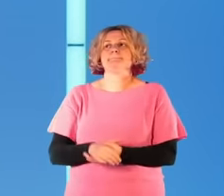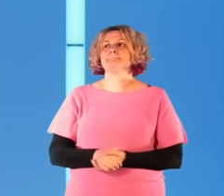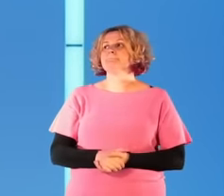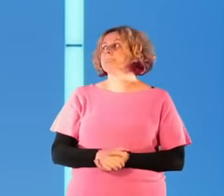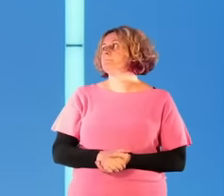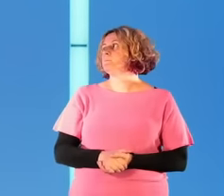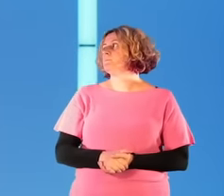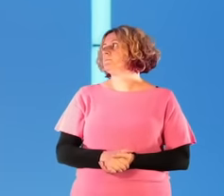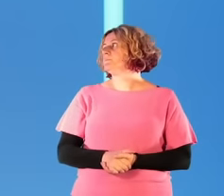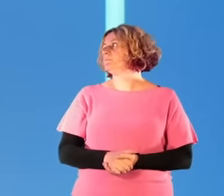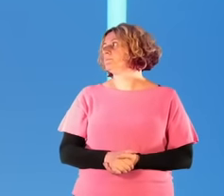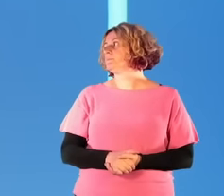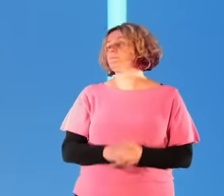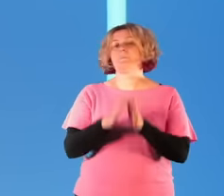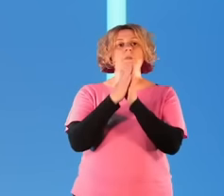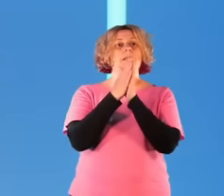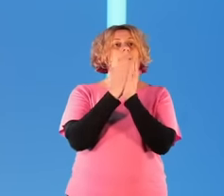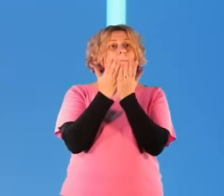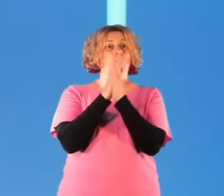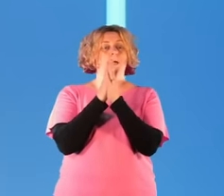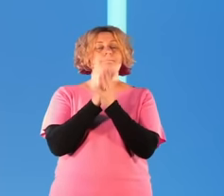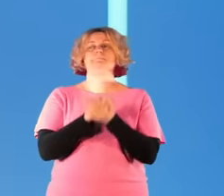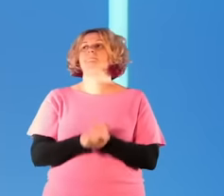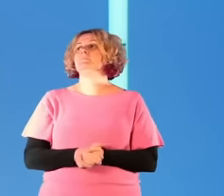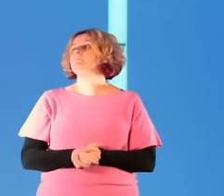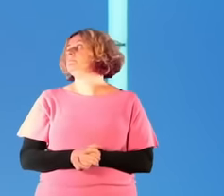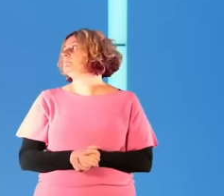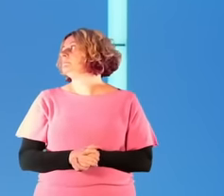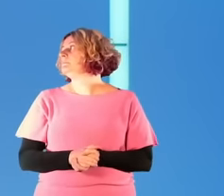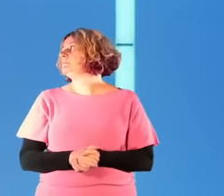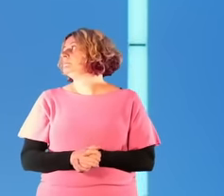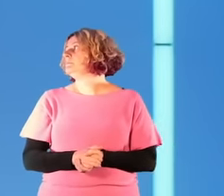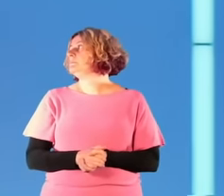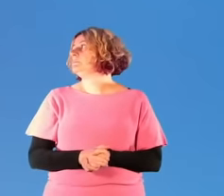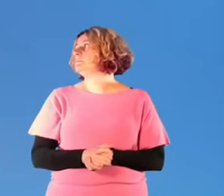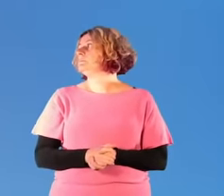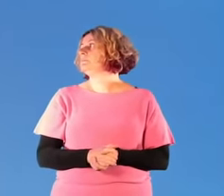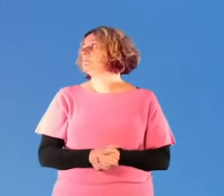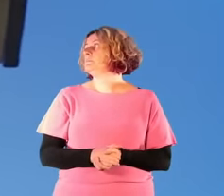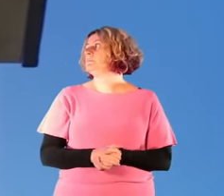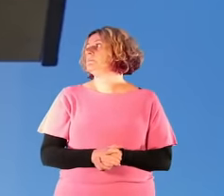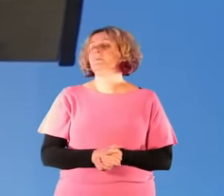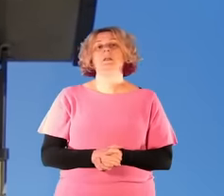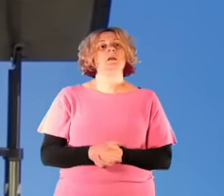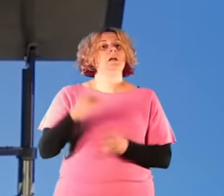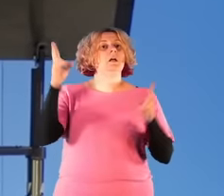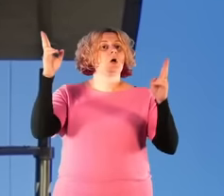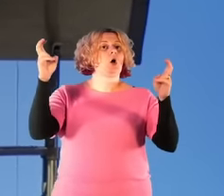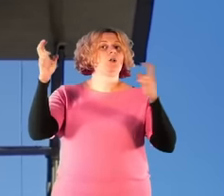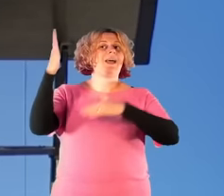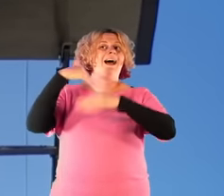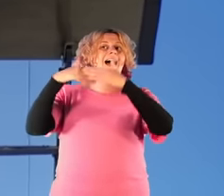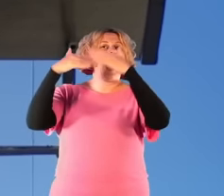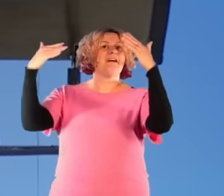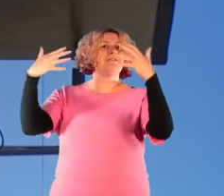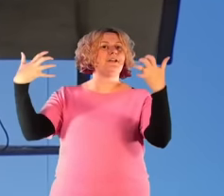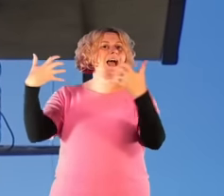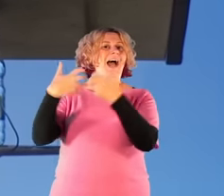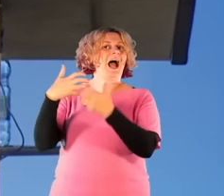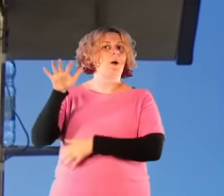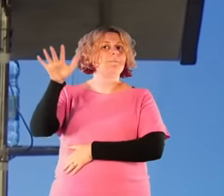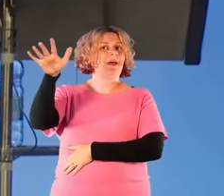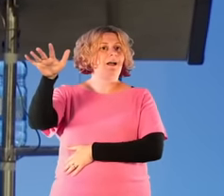Here's the book that I'd love to give you. It's got a very appropriate title. It's called Heaven, How I Got There. Don't take one if you're